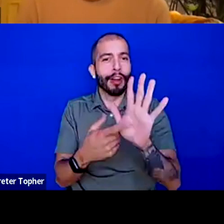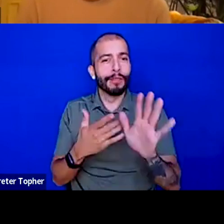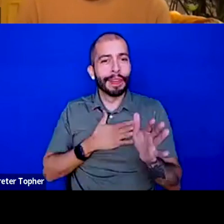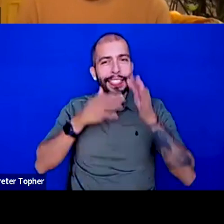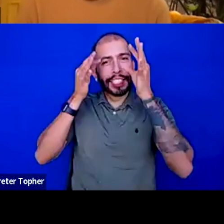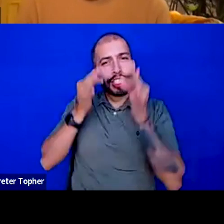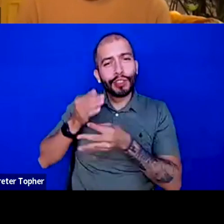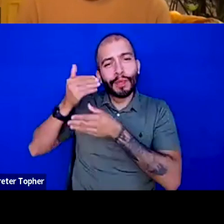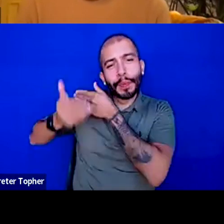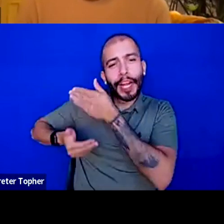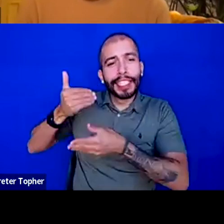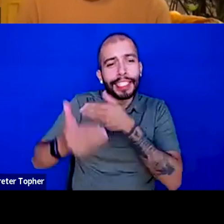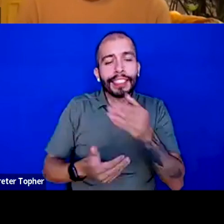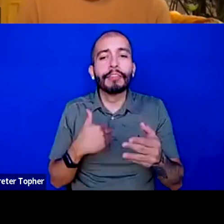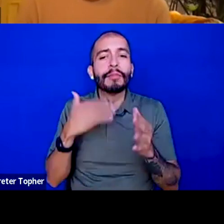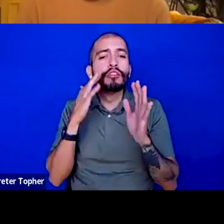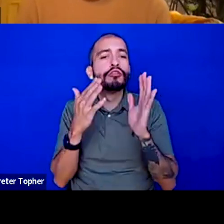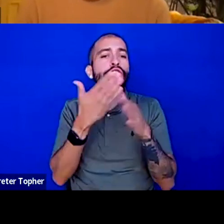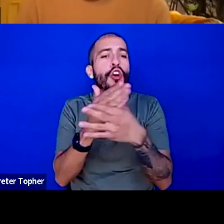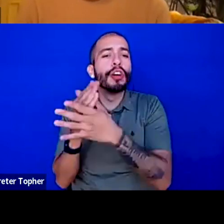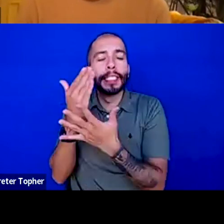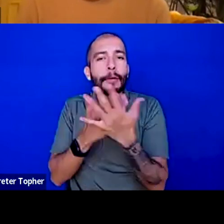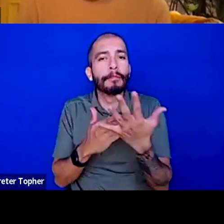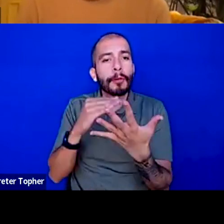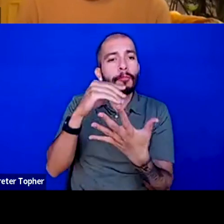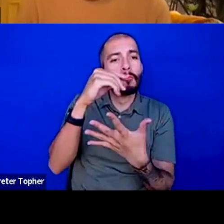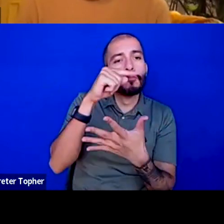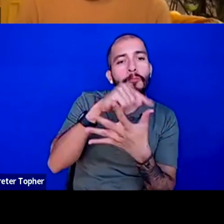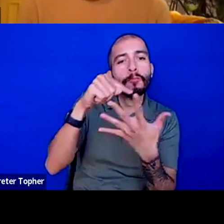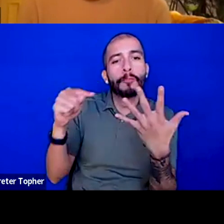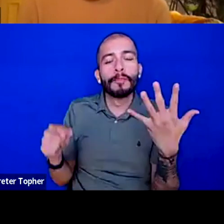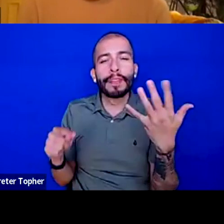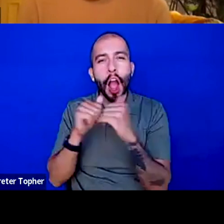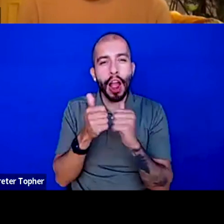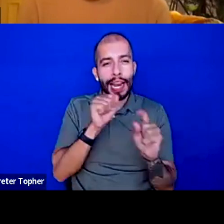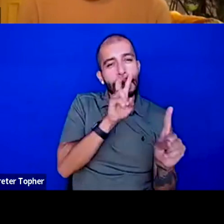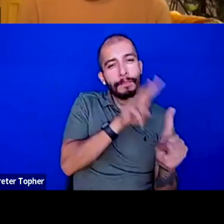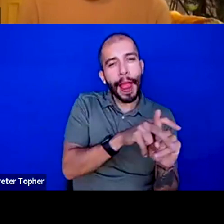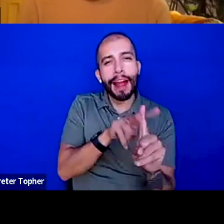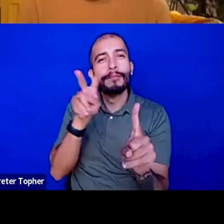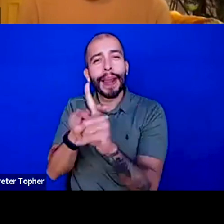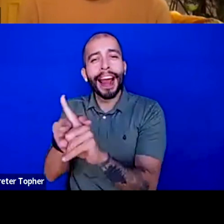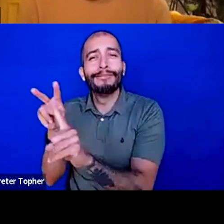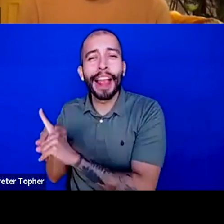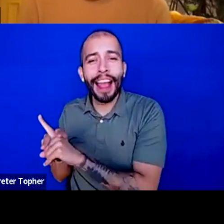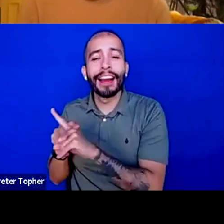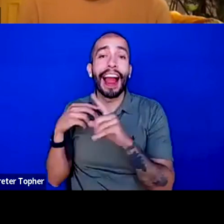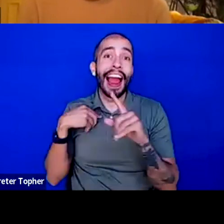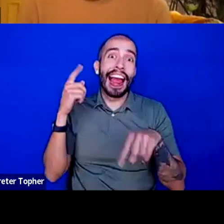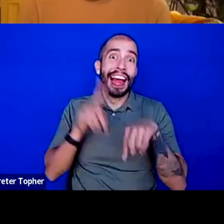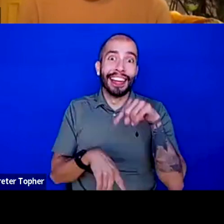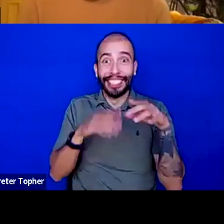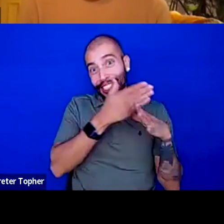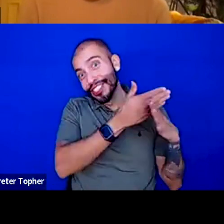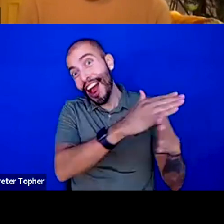it. I might not be able to share all of it, okay? And just for a note, I do provide